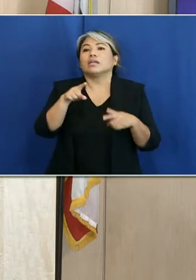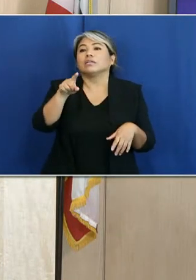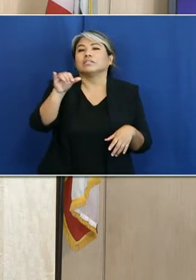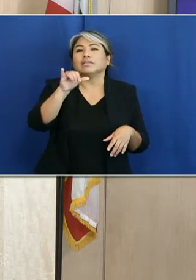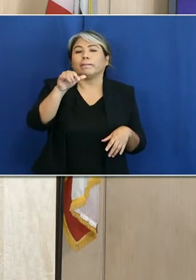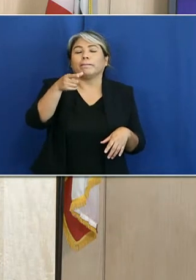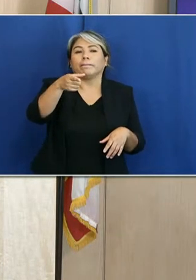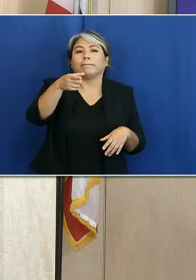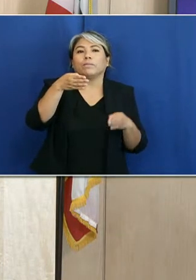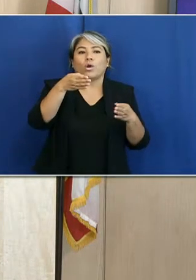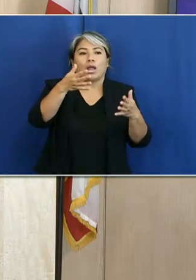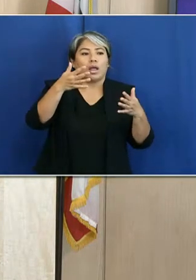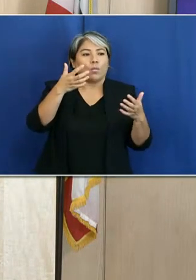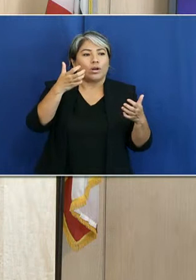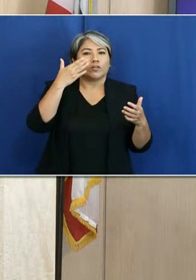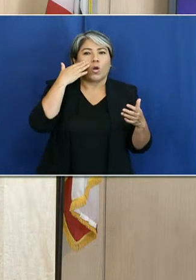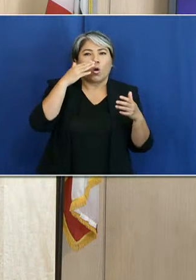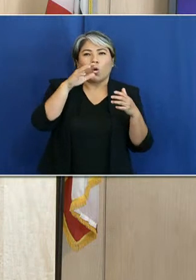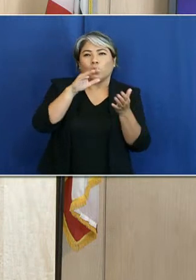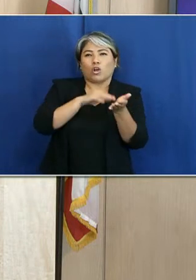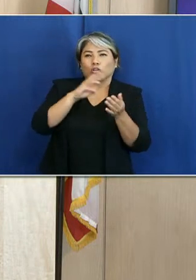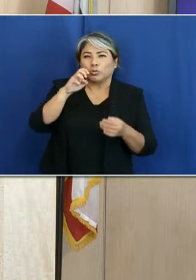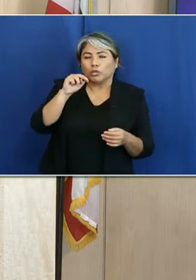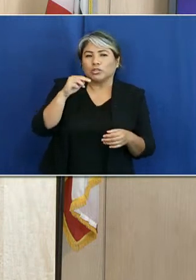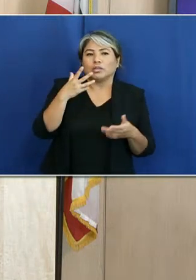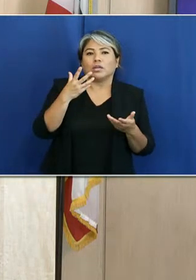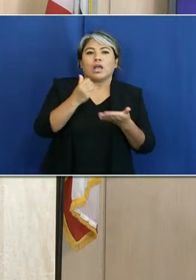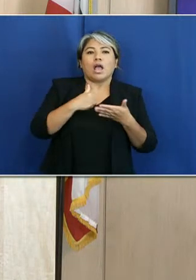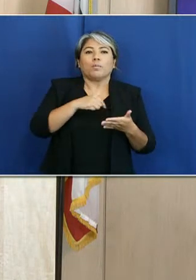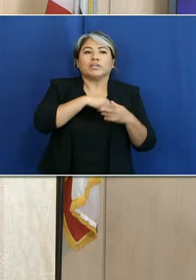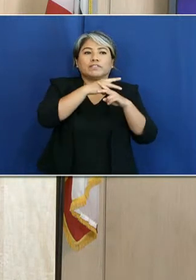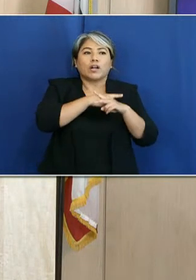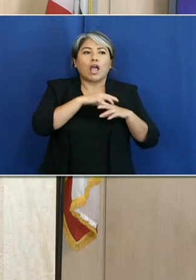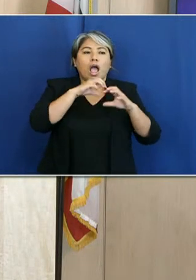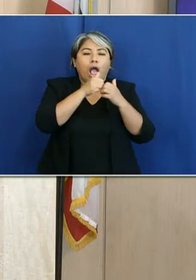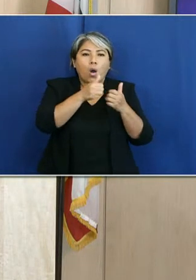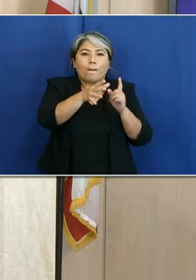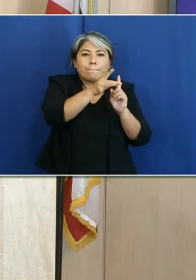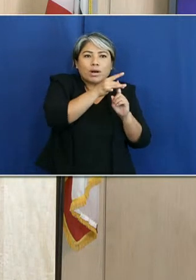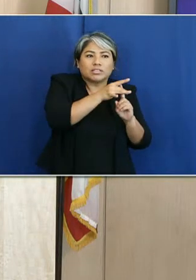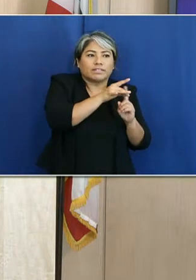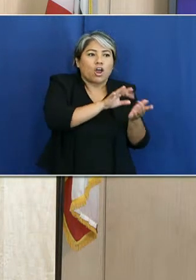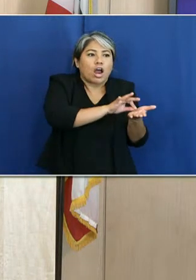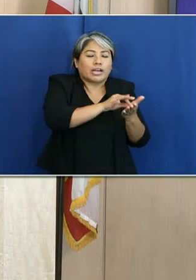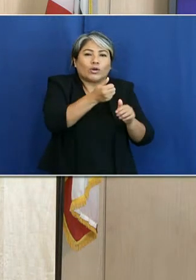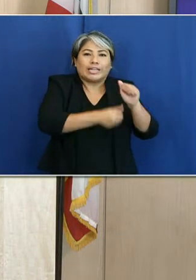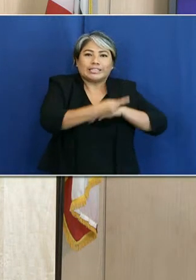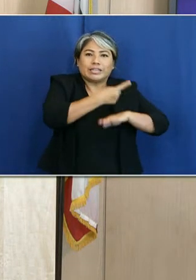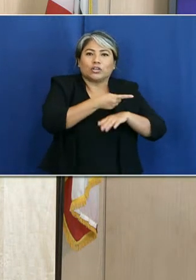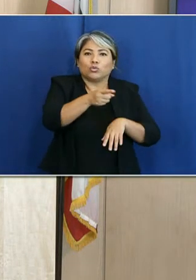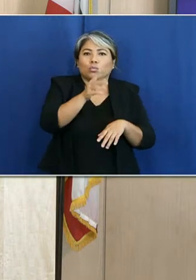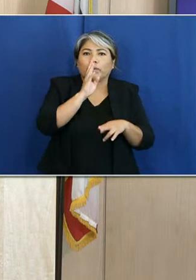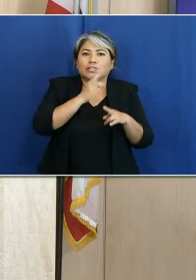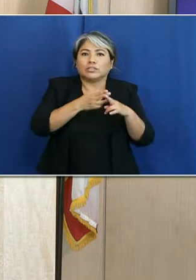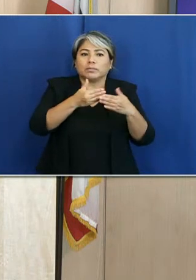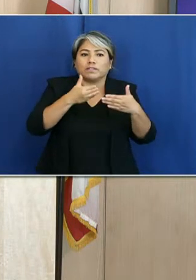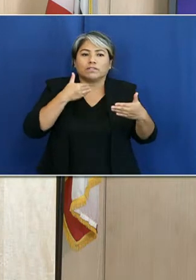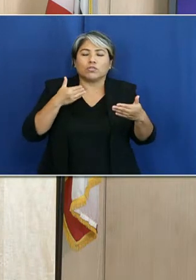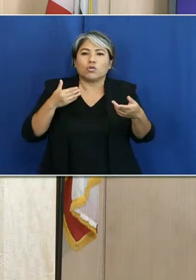Dr. Wooten, can you step us through how, I guess, the positive cases are being counted each day? You've mentioned before